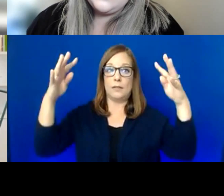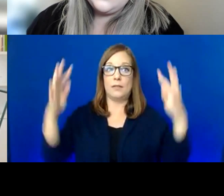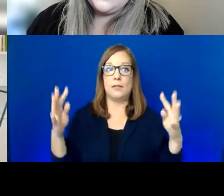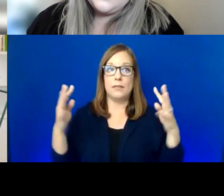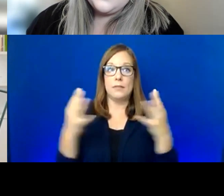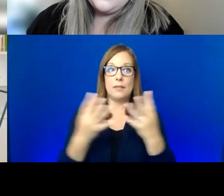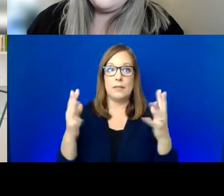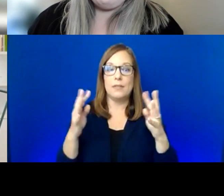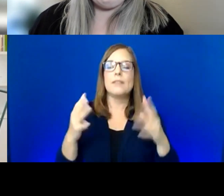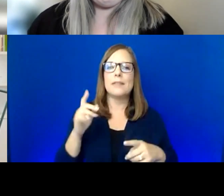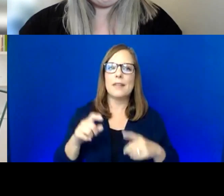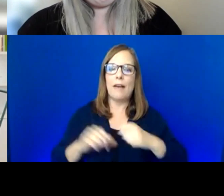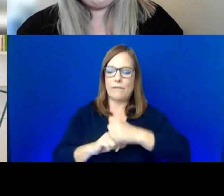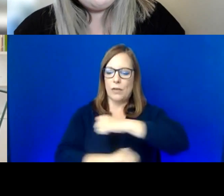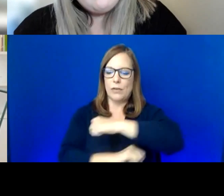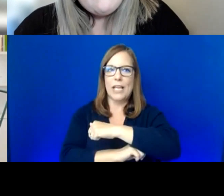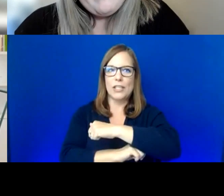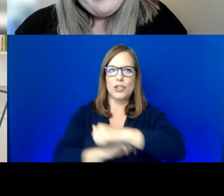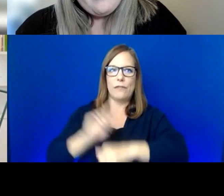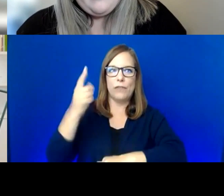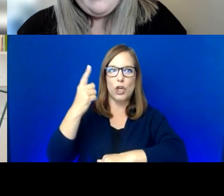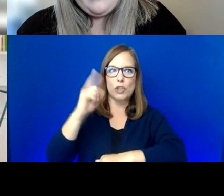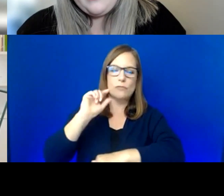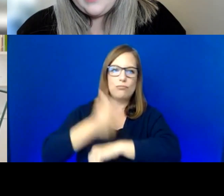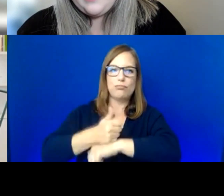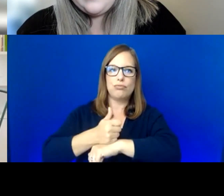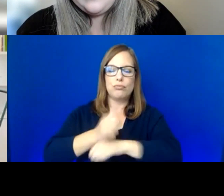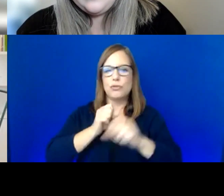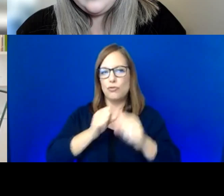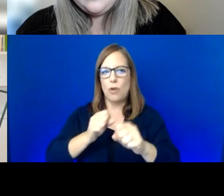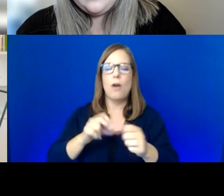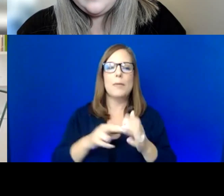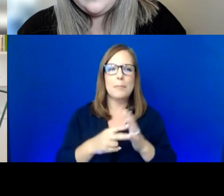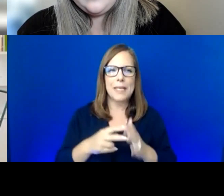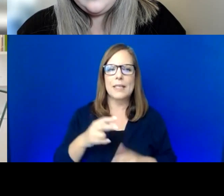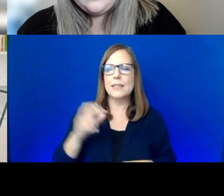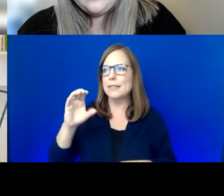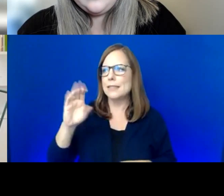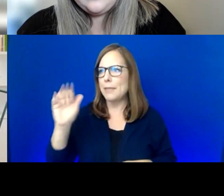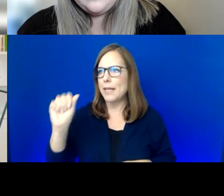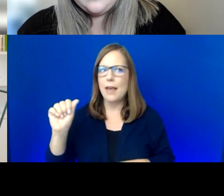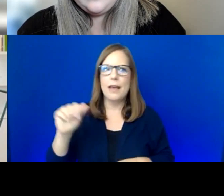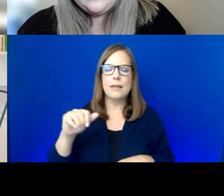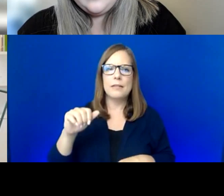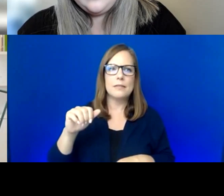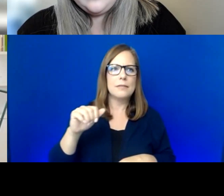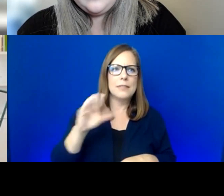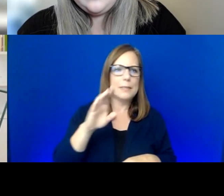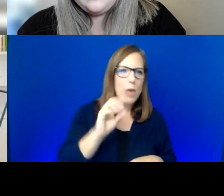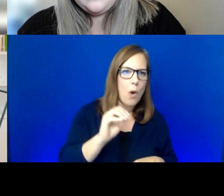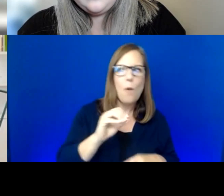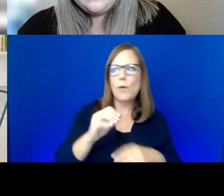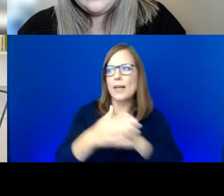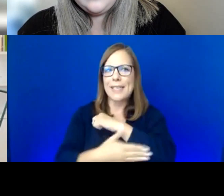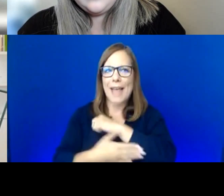invite people to look at your AAA, CBO, and county relationship. Everyone's got a different one. And